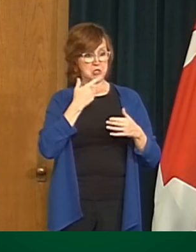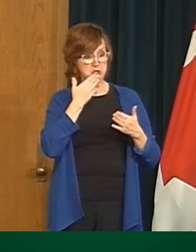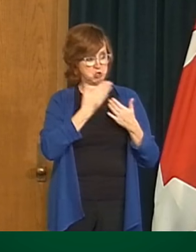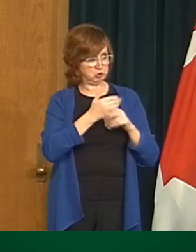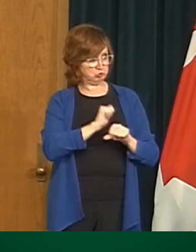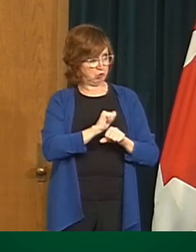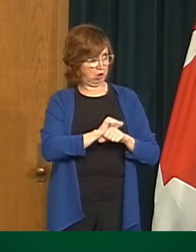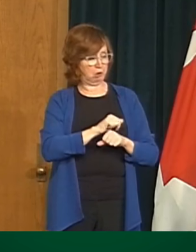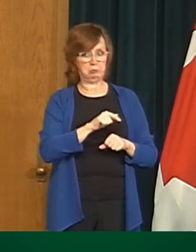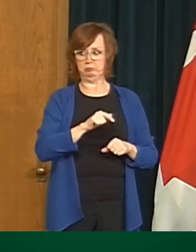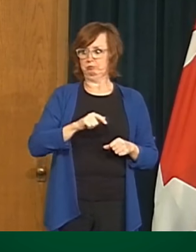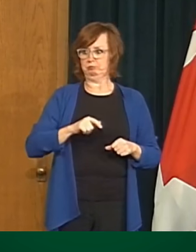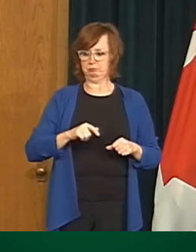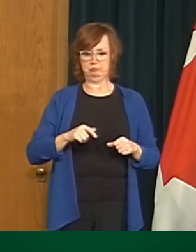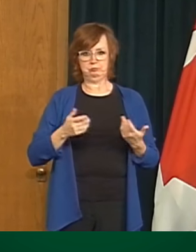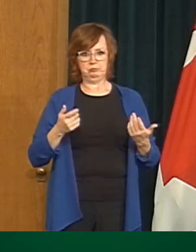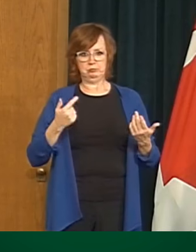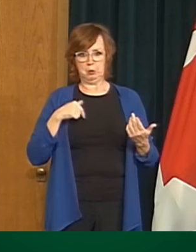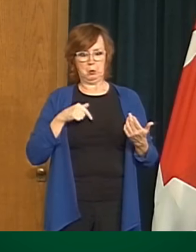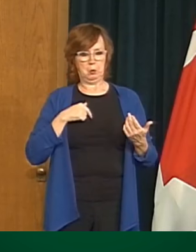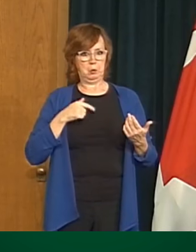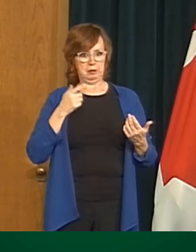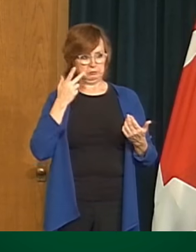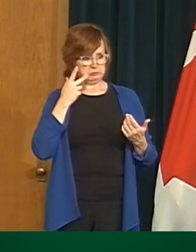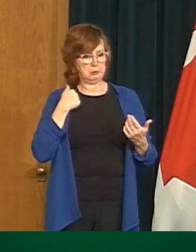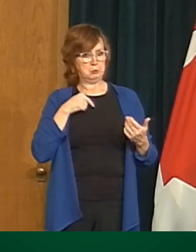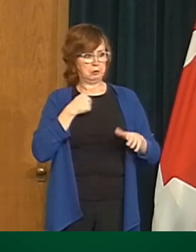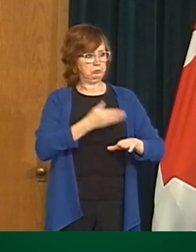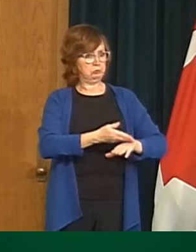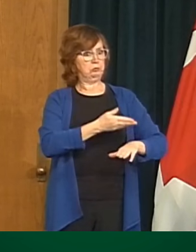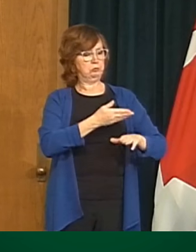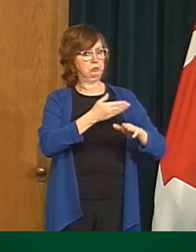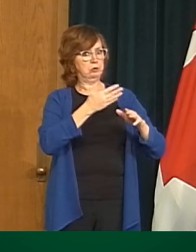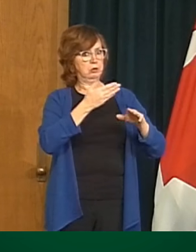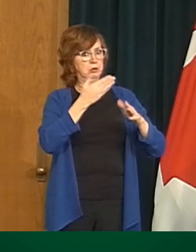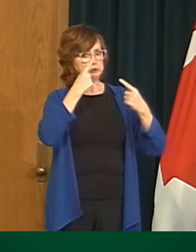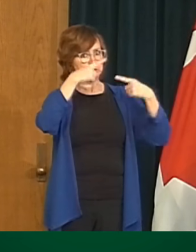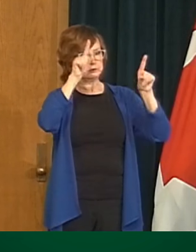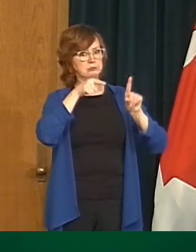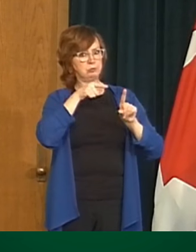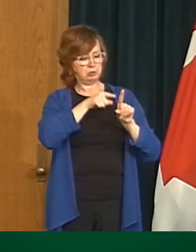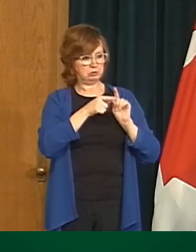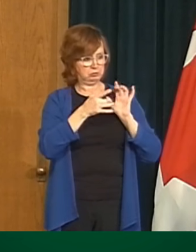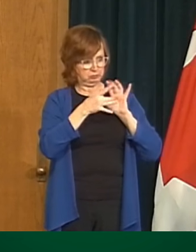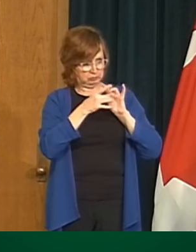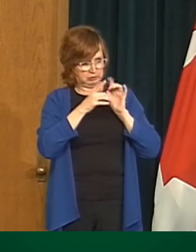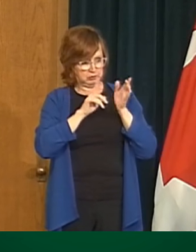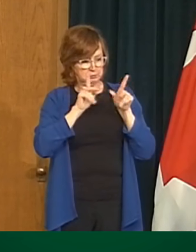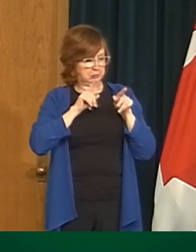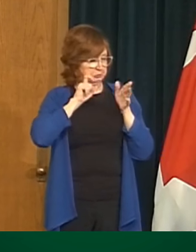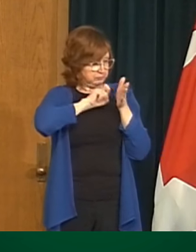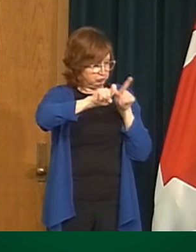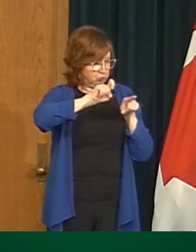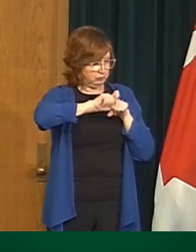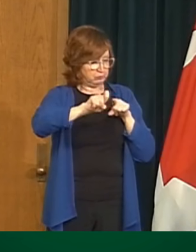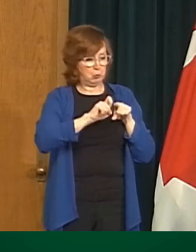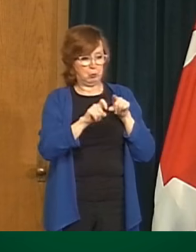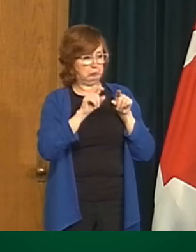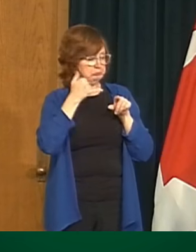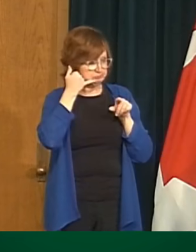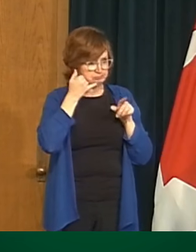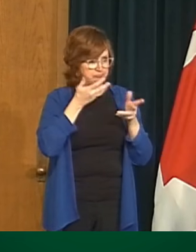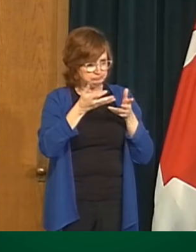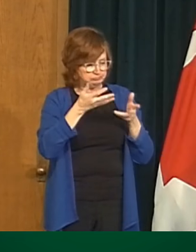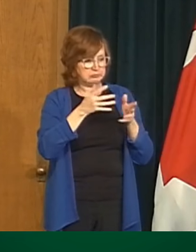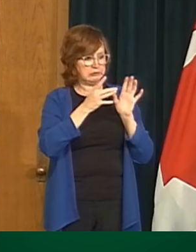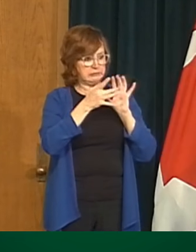are proving to work as we have outbreaks in a number of communities across Saskatchewan, and those outbreaks